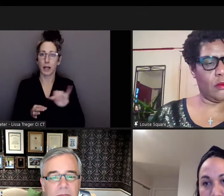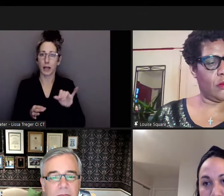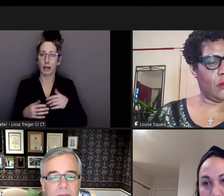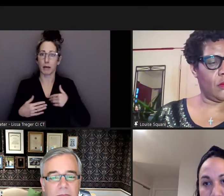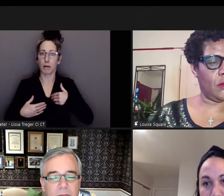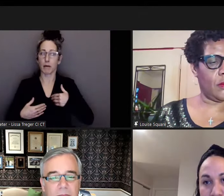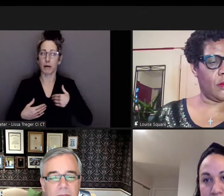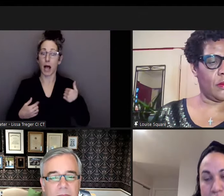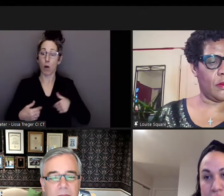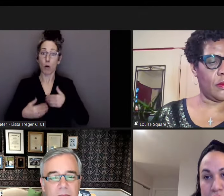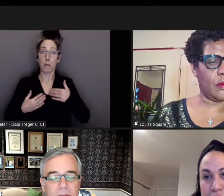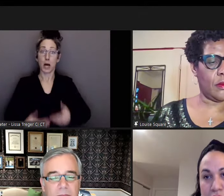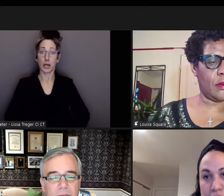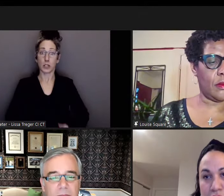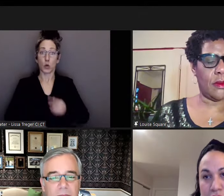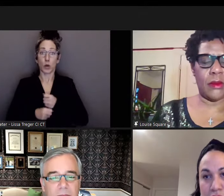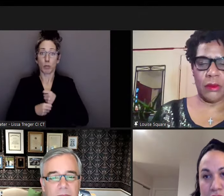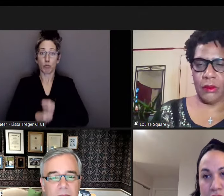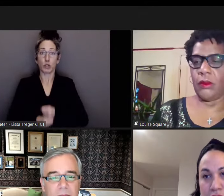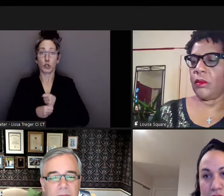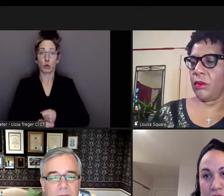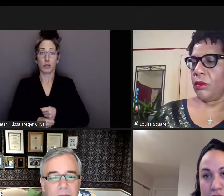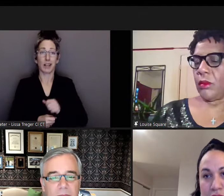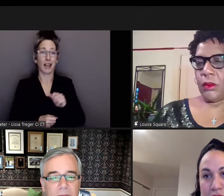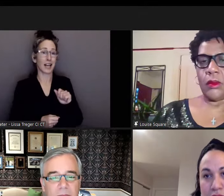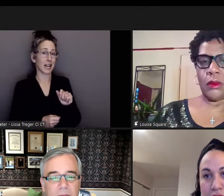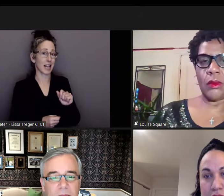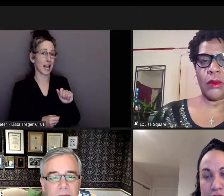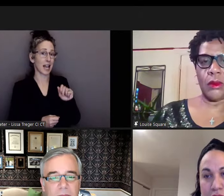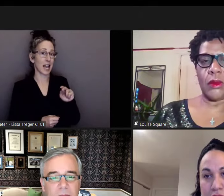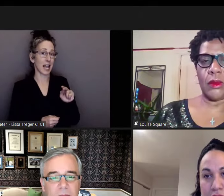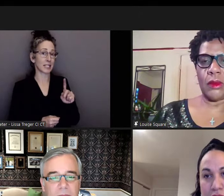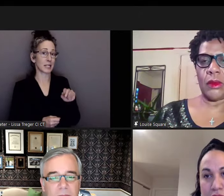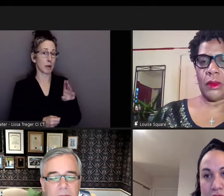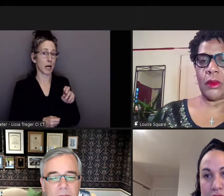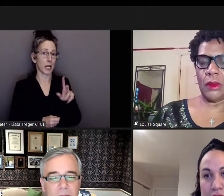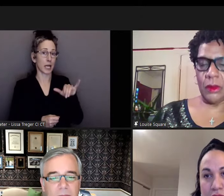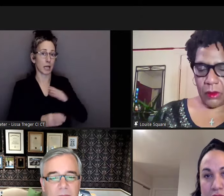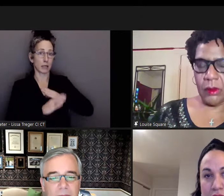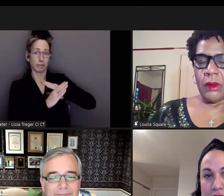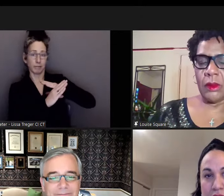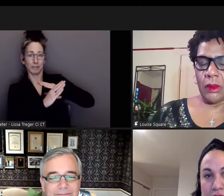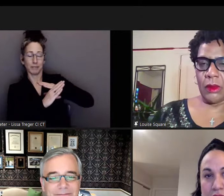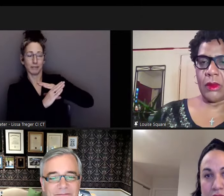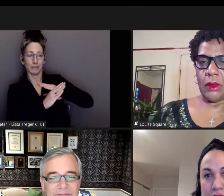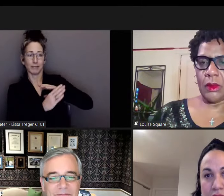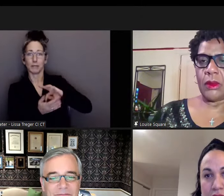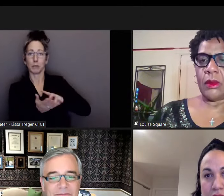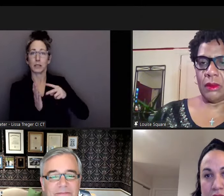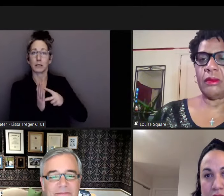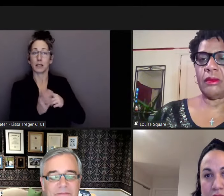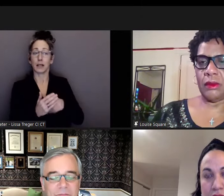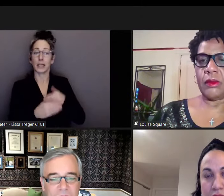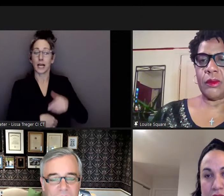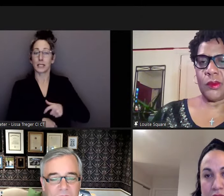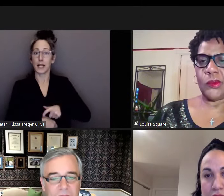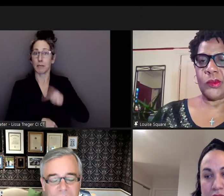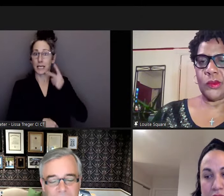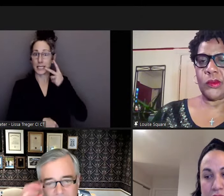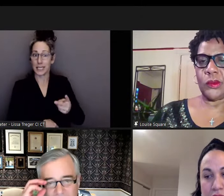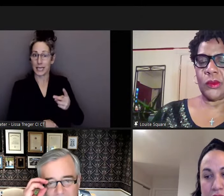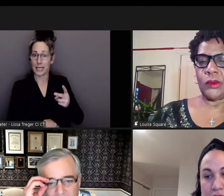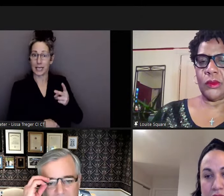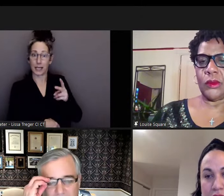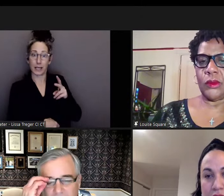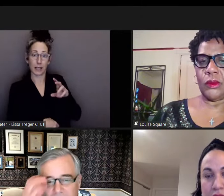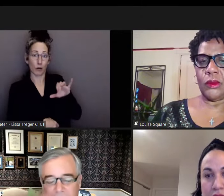bodies, producing the antibody. So the next time we're introduced to the virus, we have that radar that says just kill this on site. And so we're not actually getting